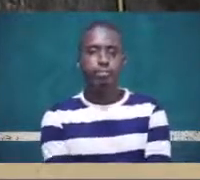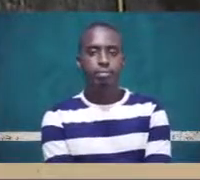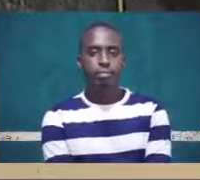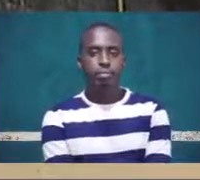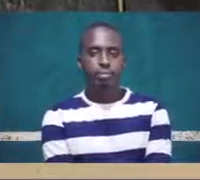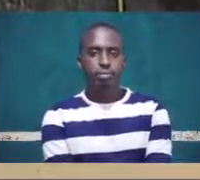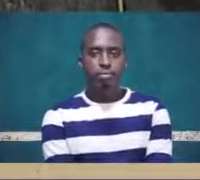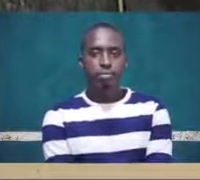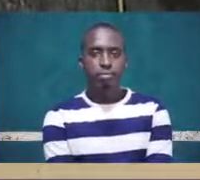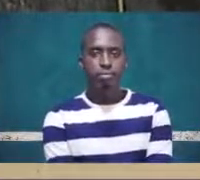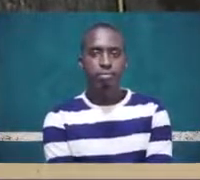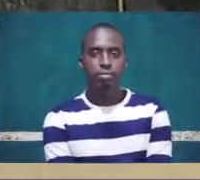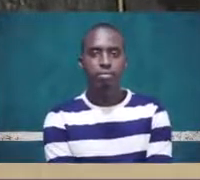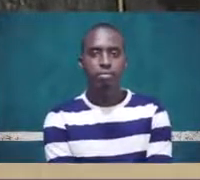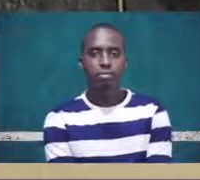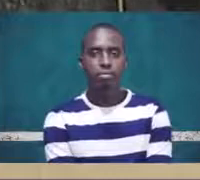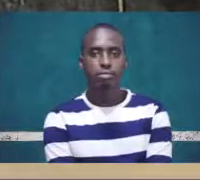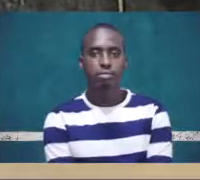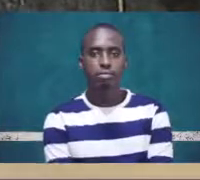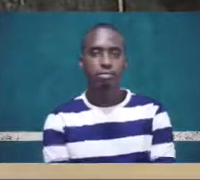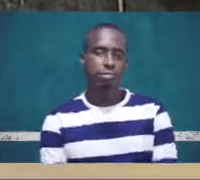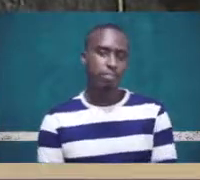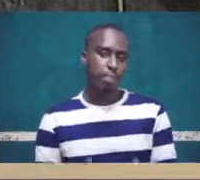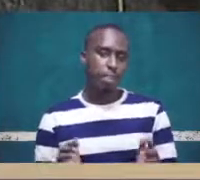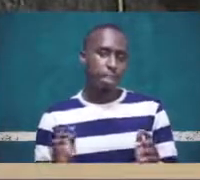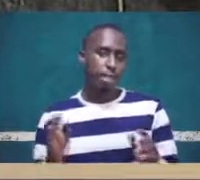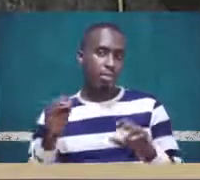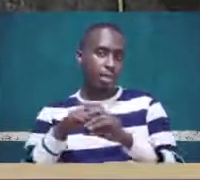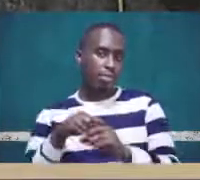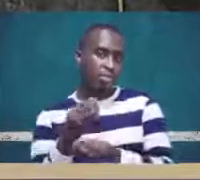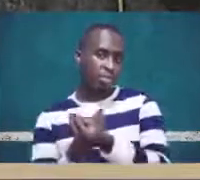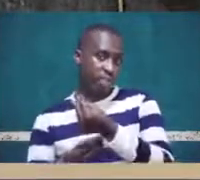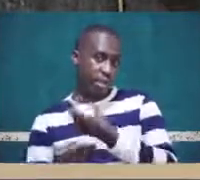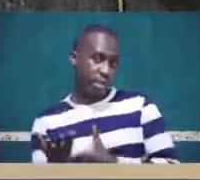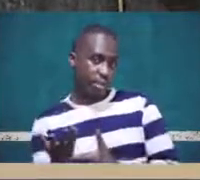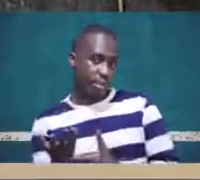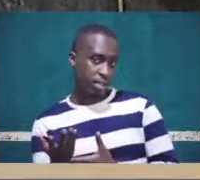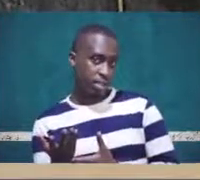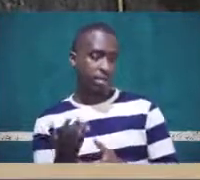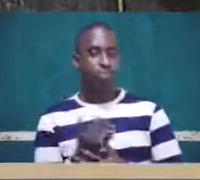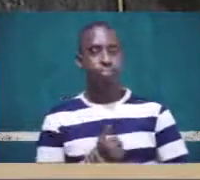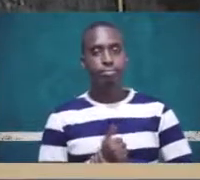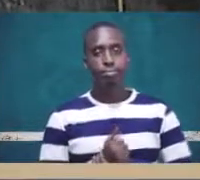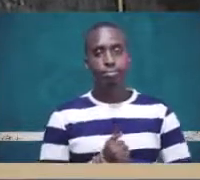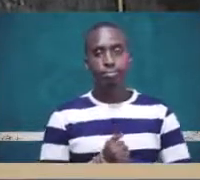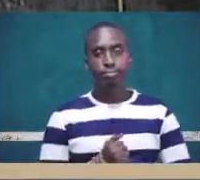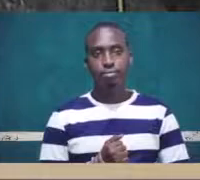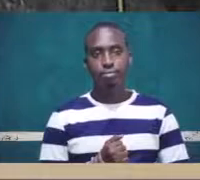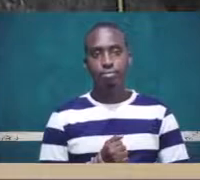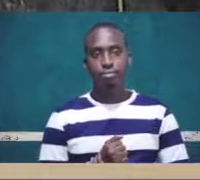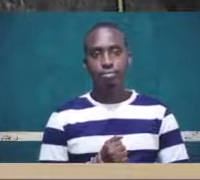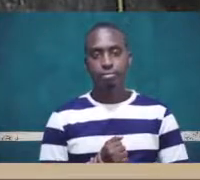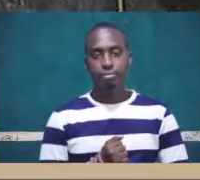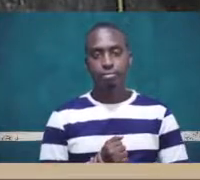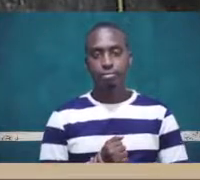Free trade. Free trade refers to the selling. Free trade refers to the selling.